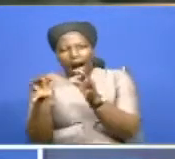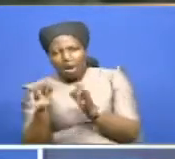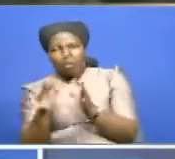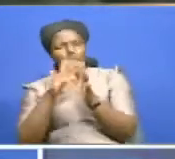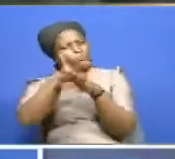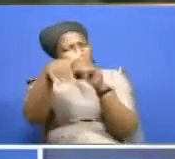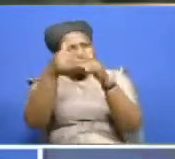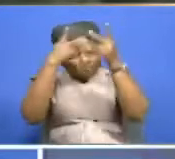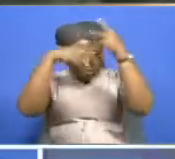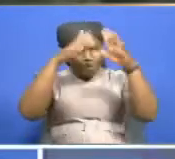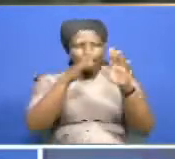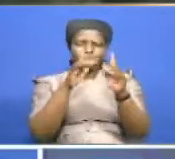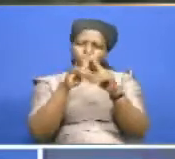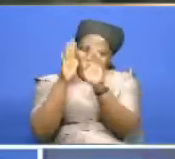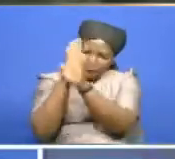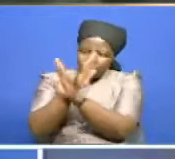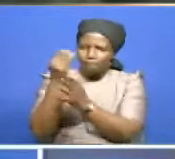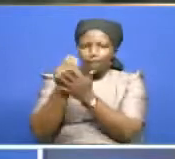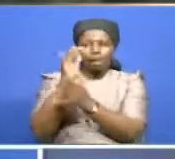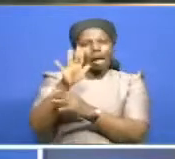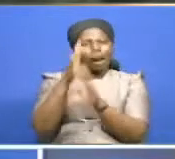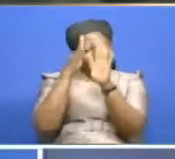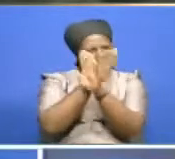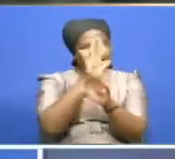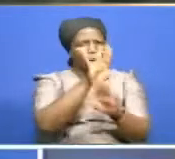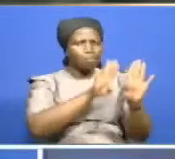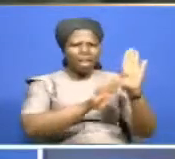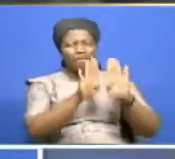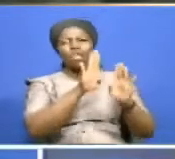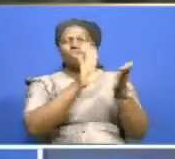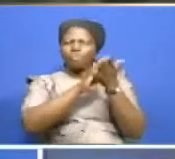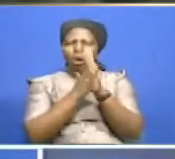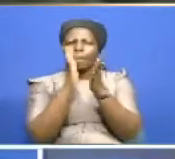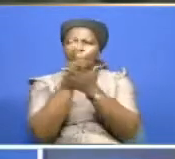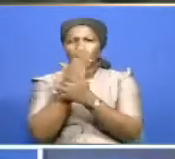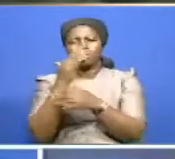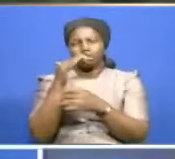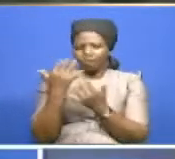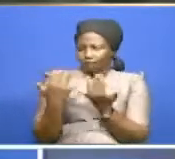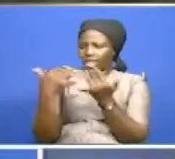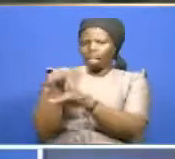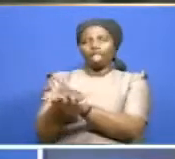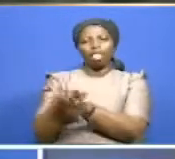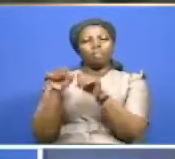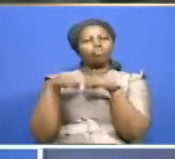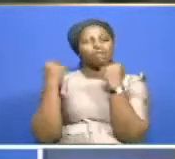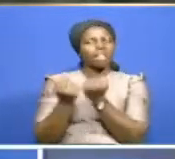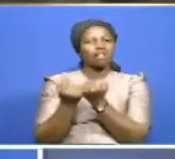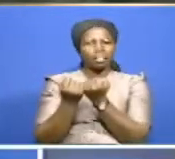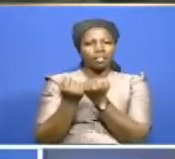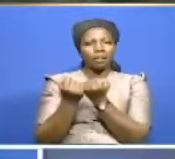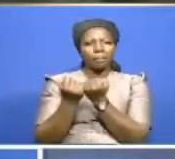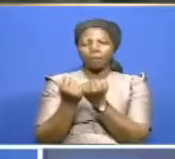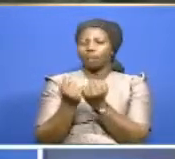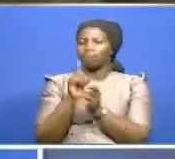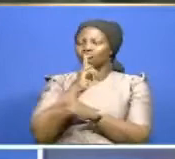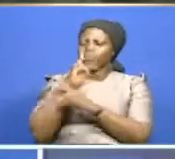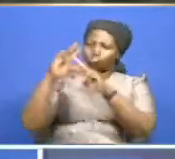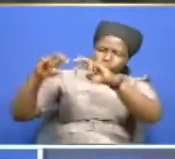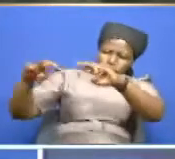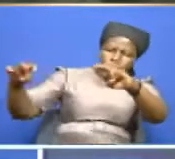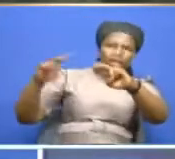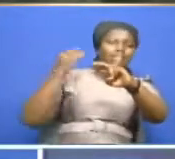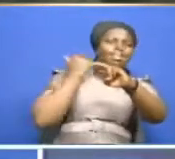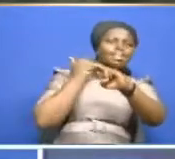world to hide their money, to hide their trails, to become part of mainstream society. And so tracking